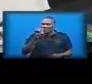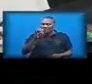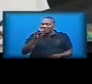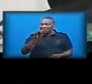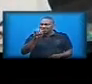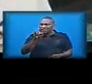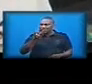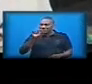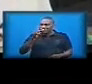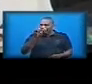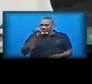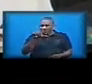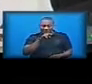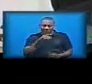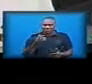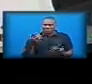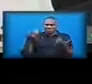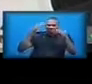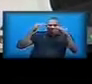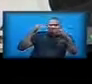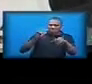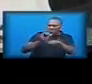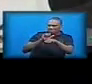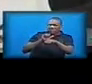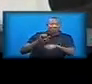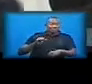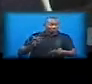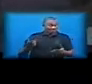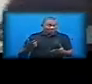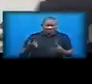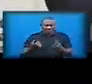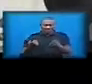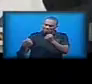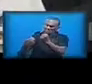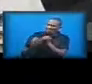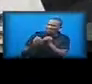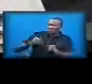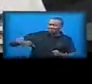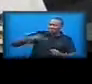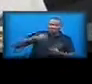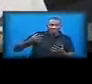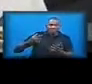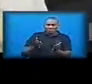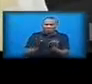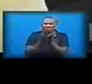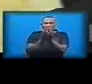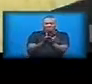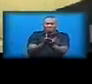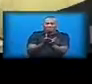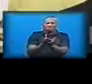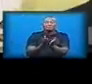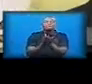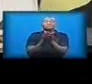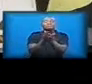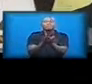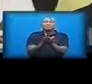gas industry in Ghana, and we look forward to the industry players to rally solidly behind us in placing this vessel. Actually,